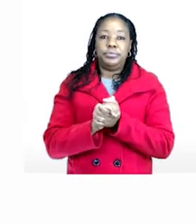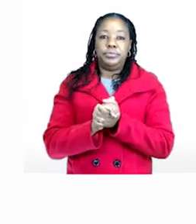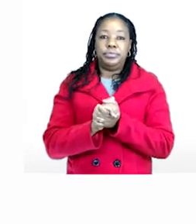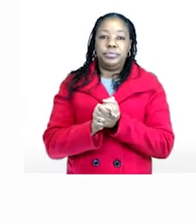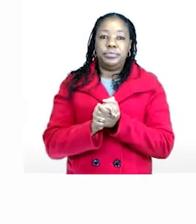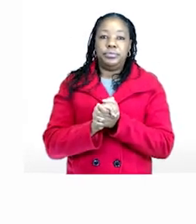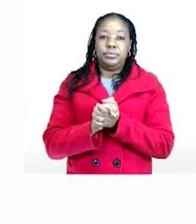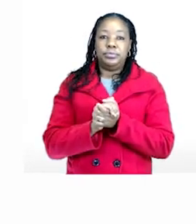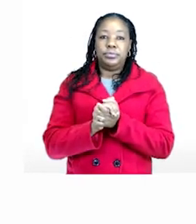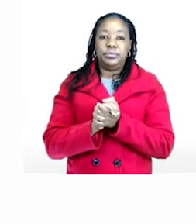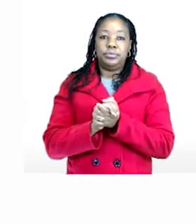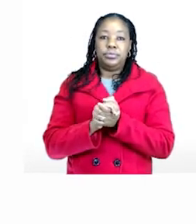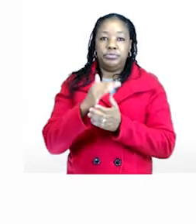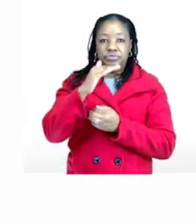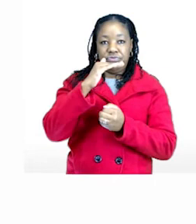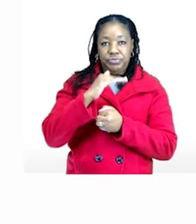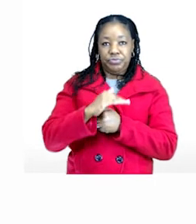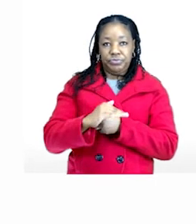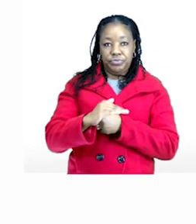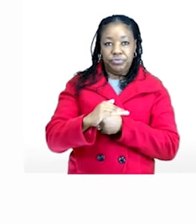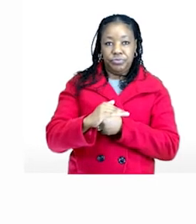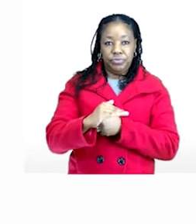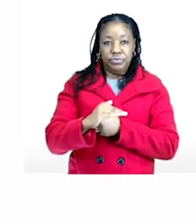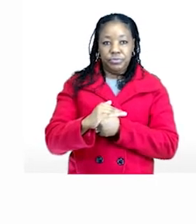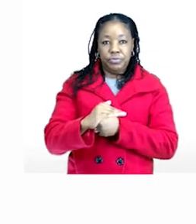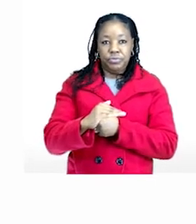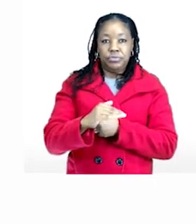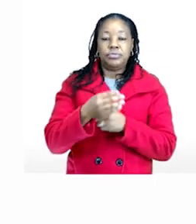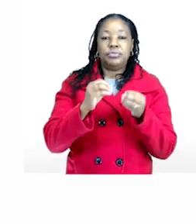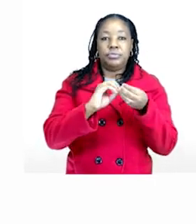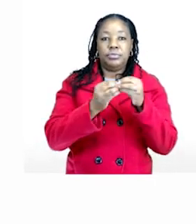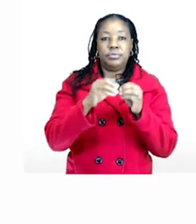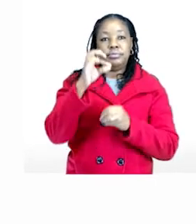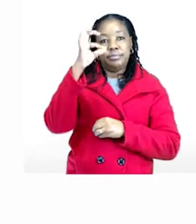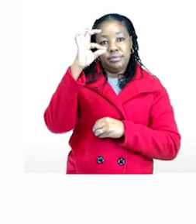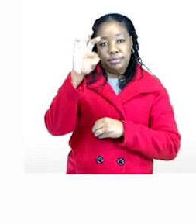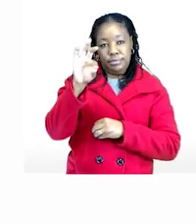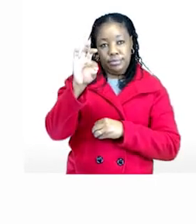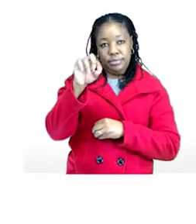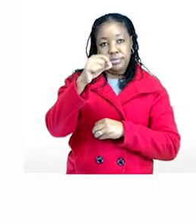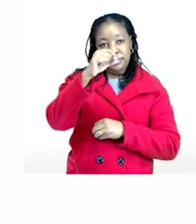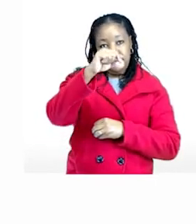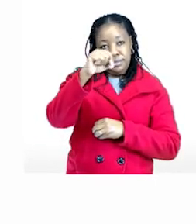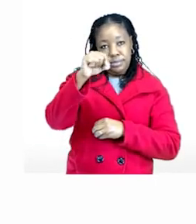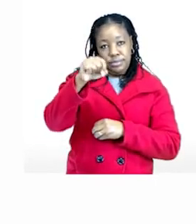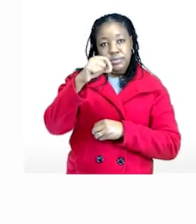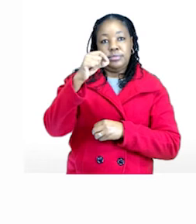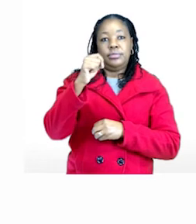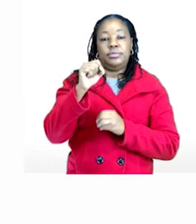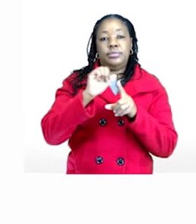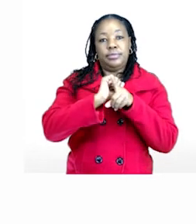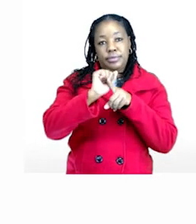On page 3, I would like you to trace number 9, which is right on the left-hand